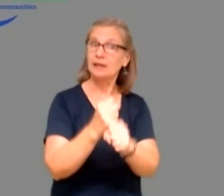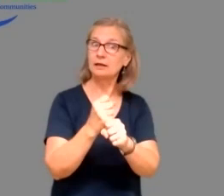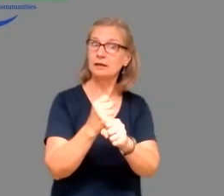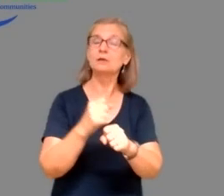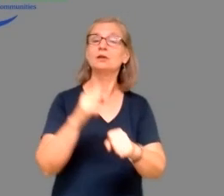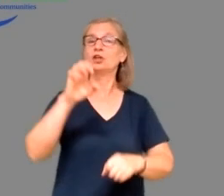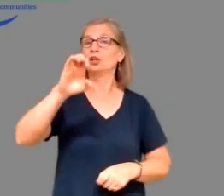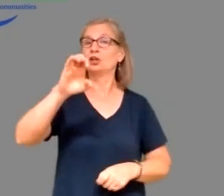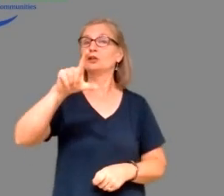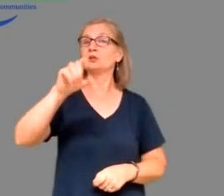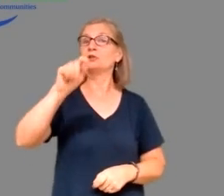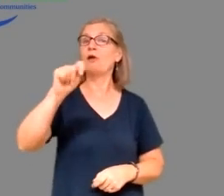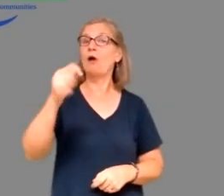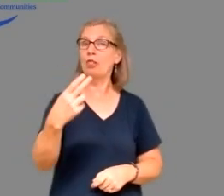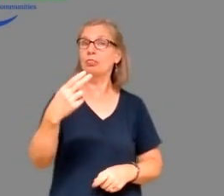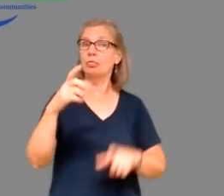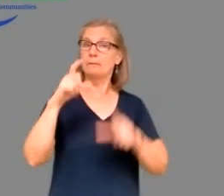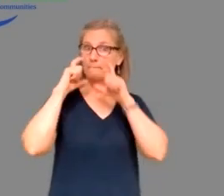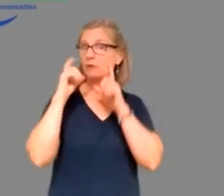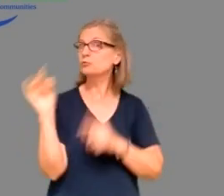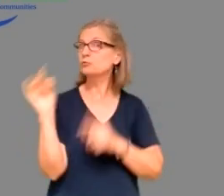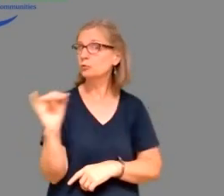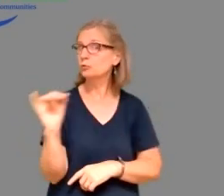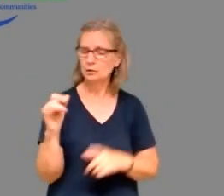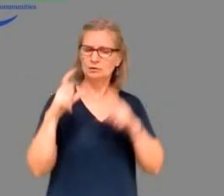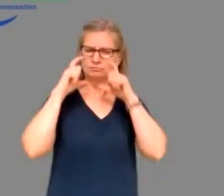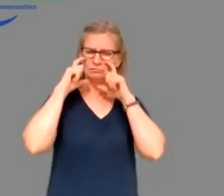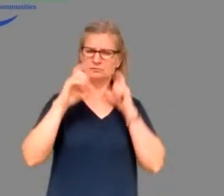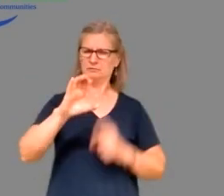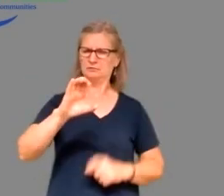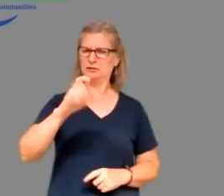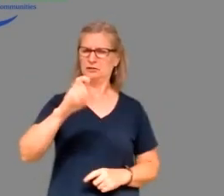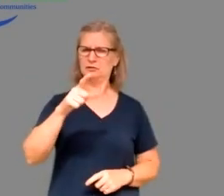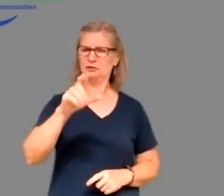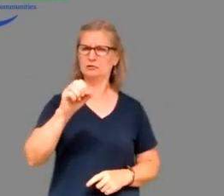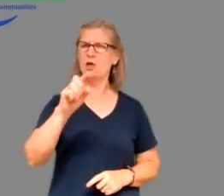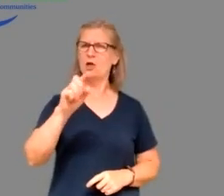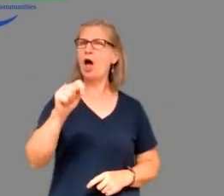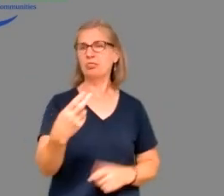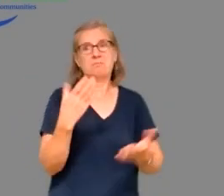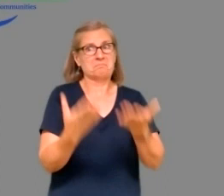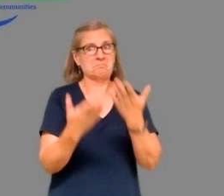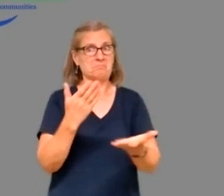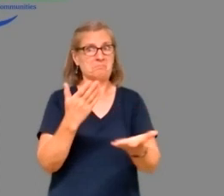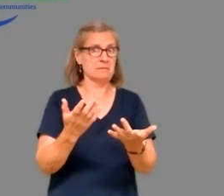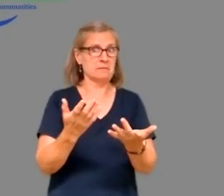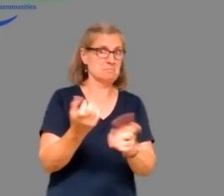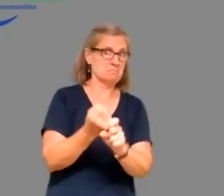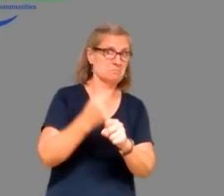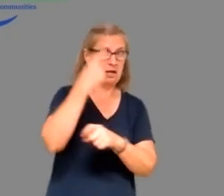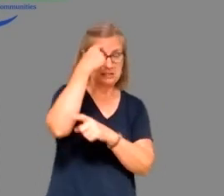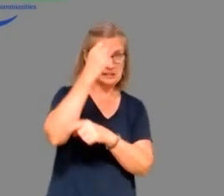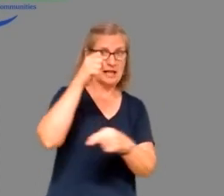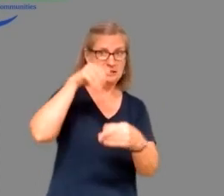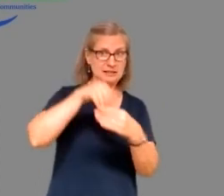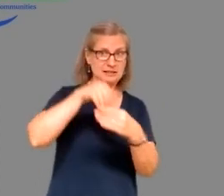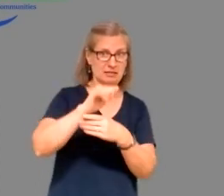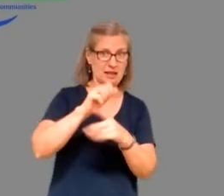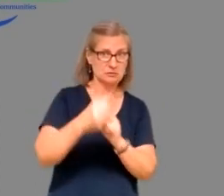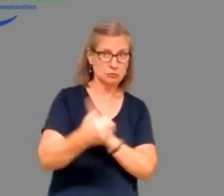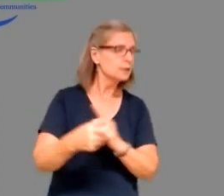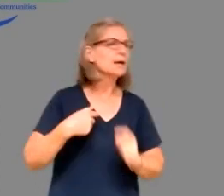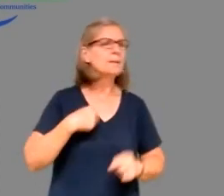Whether or not a cloth mask makes the most sense in this situation, Felicity, I don't know, but this is something that I think we could